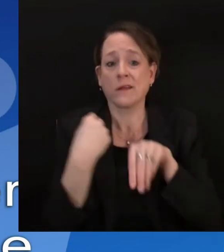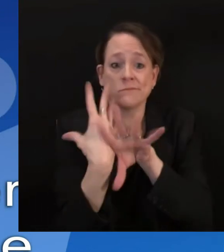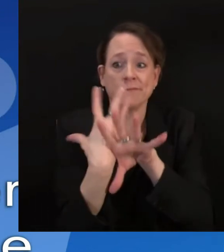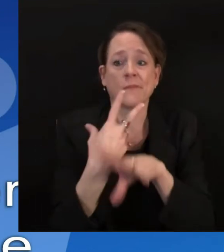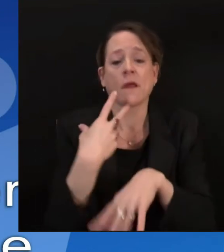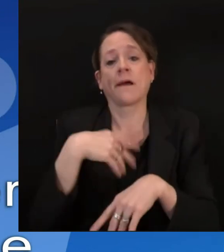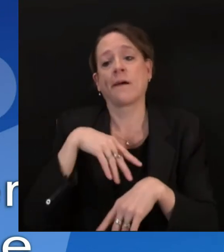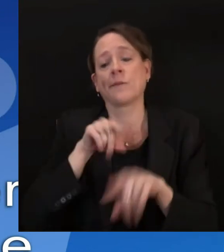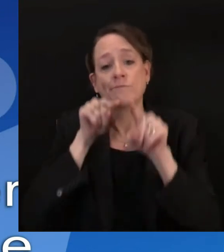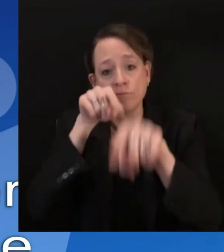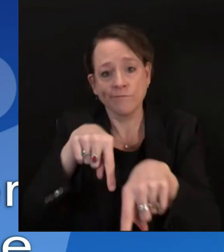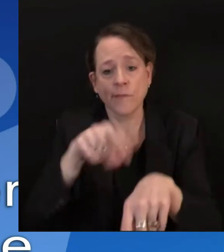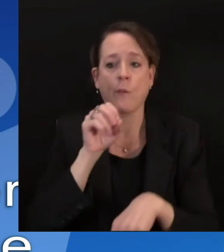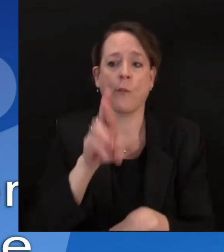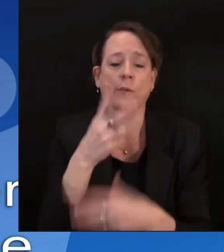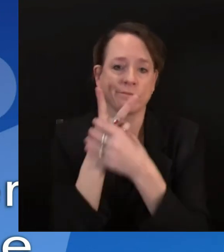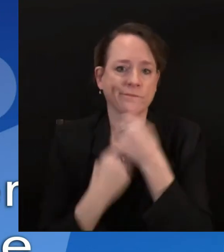Stephanie?